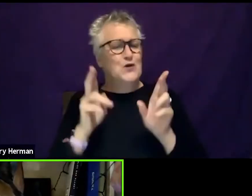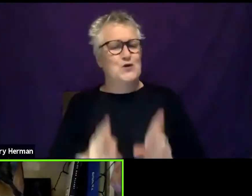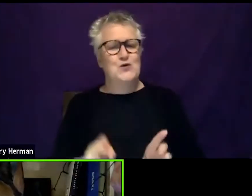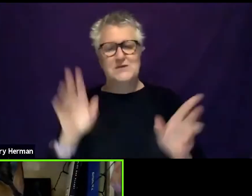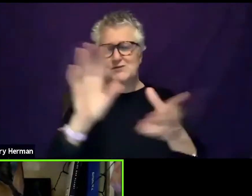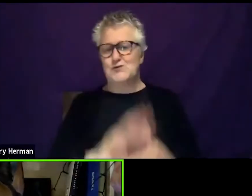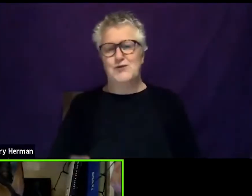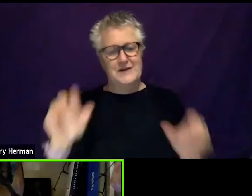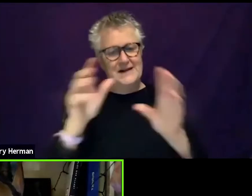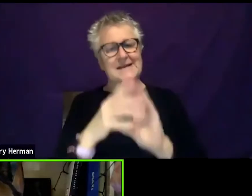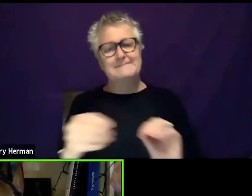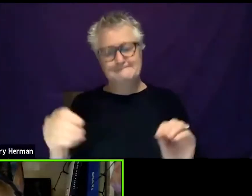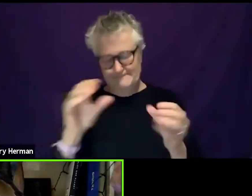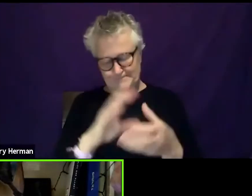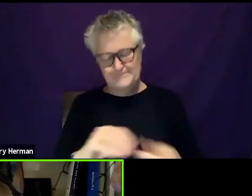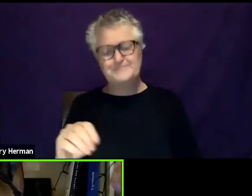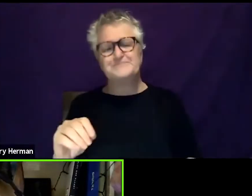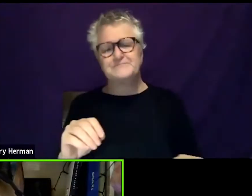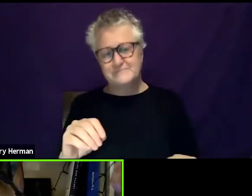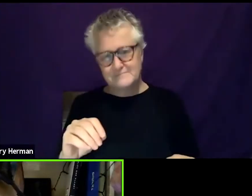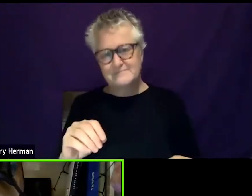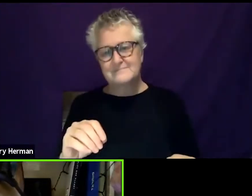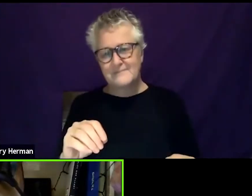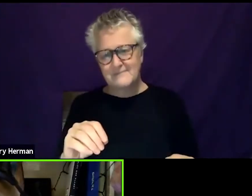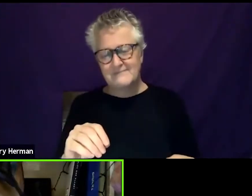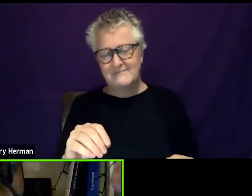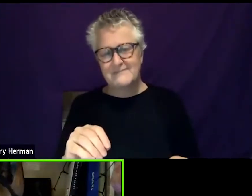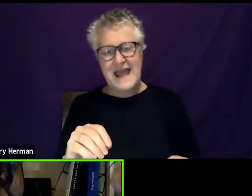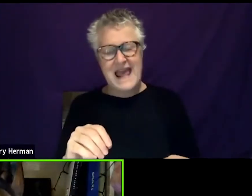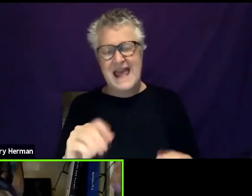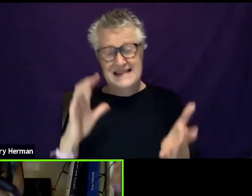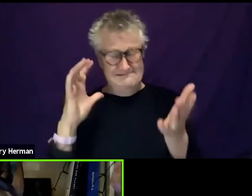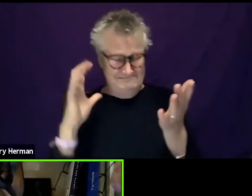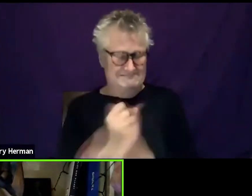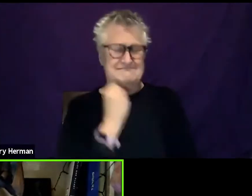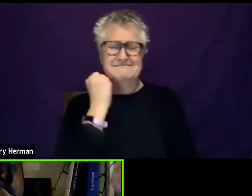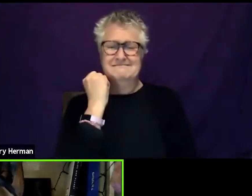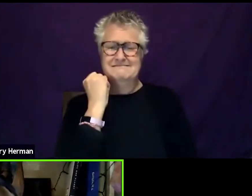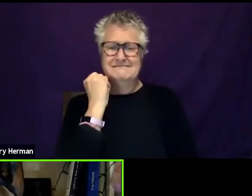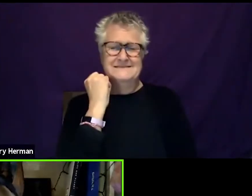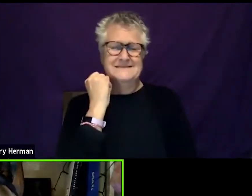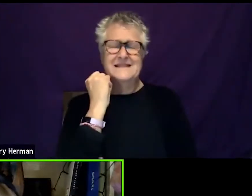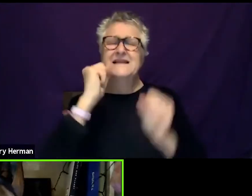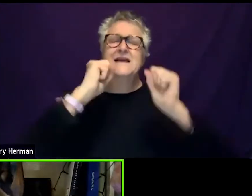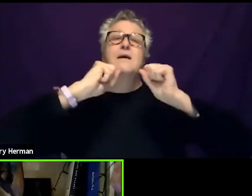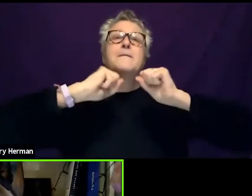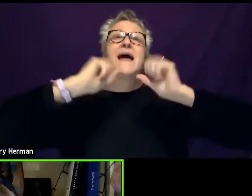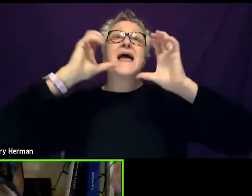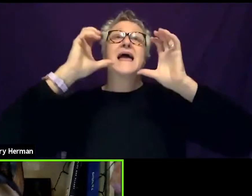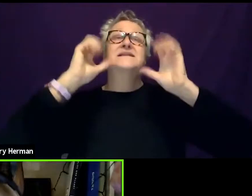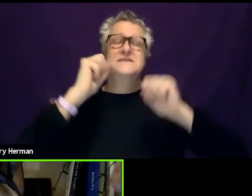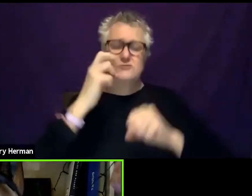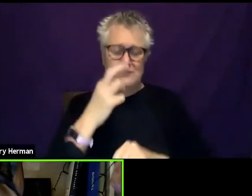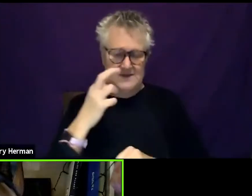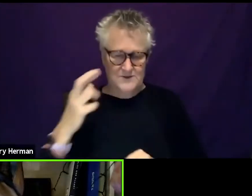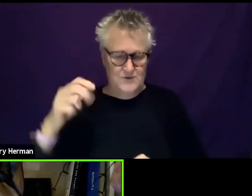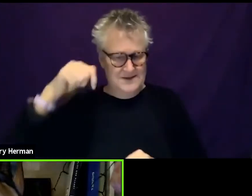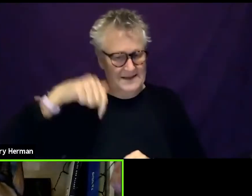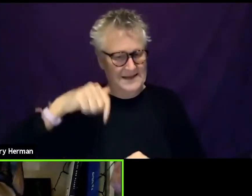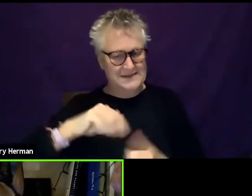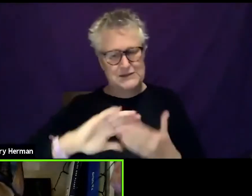and monopolize the incredible resource that is the activists in this community with their